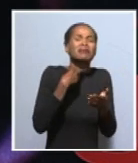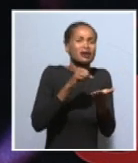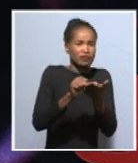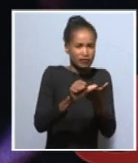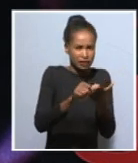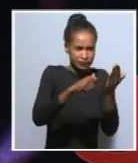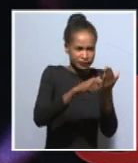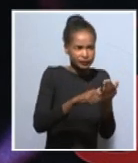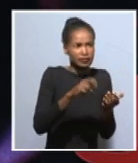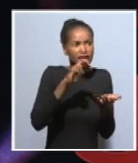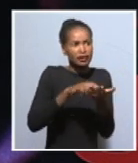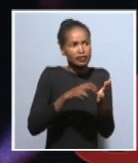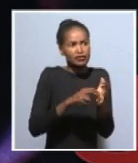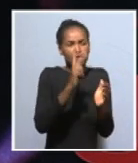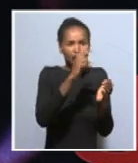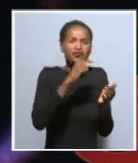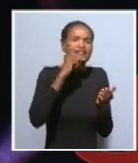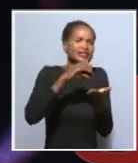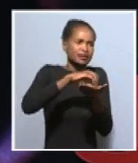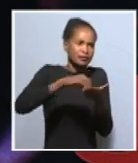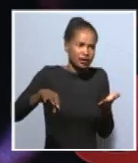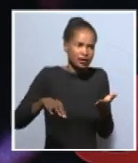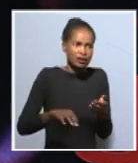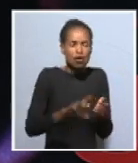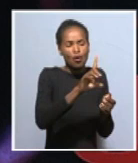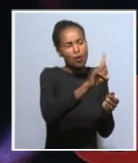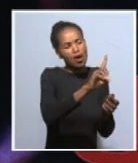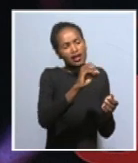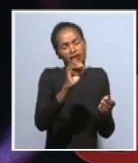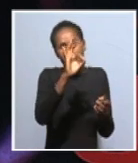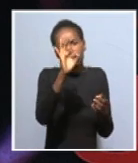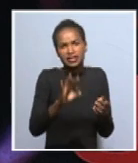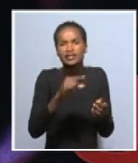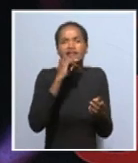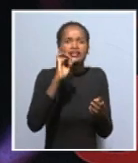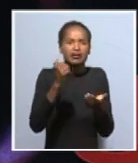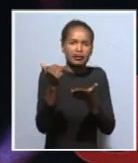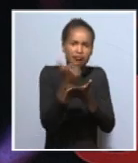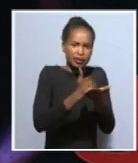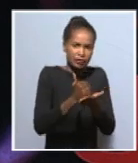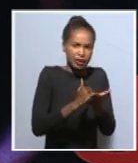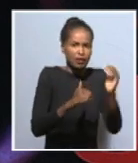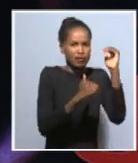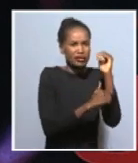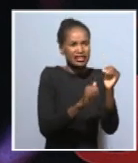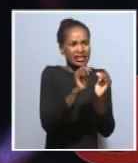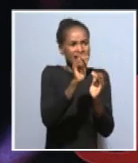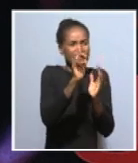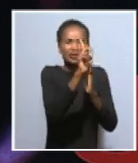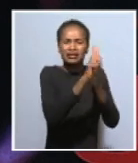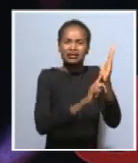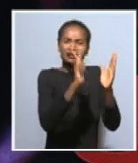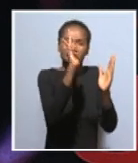before we delist, we would expect the client to clear 100% of their arrears. But what we are saying is, as a relief